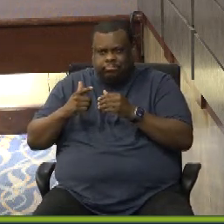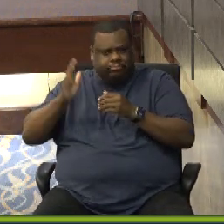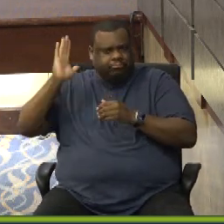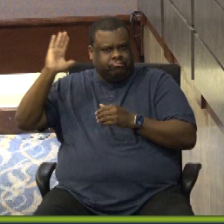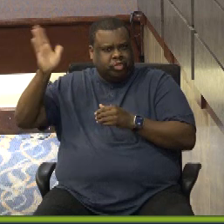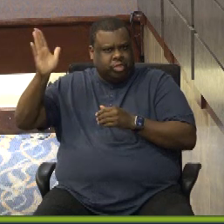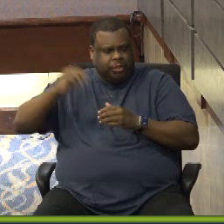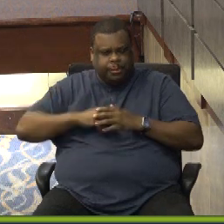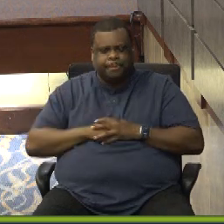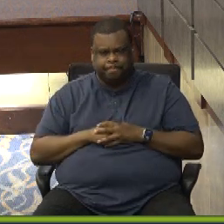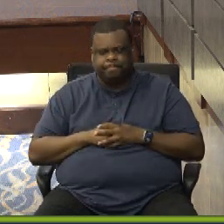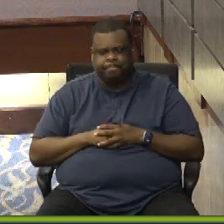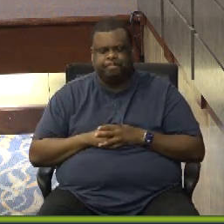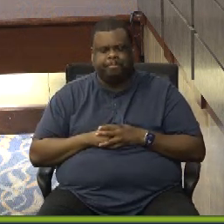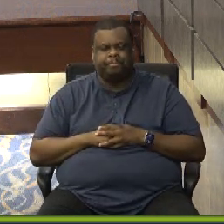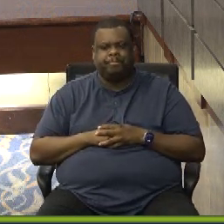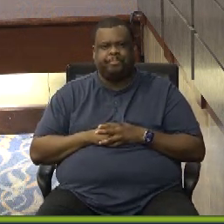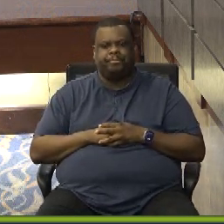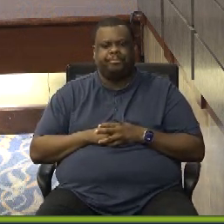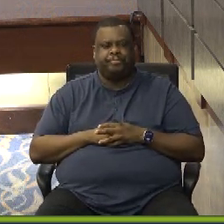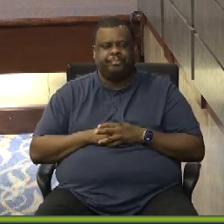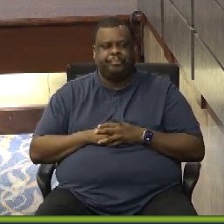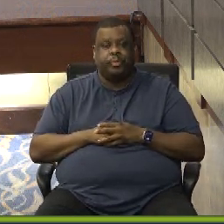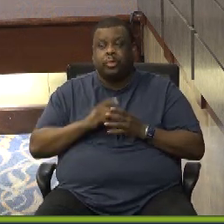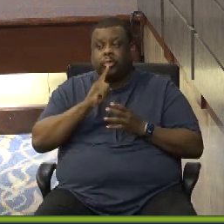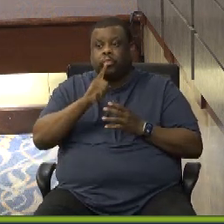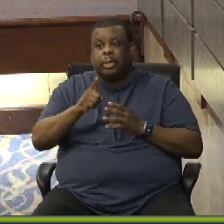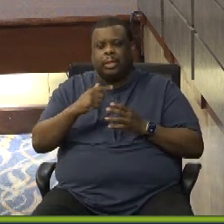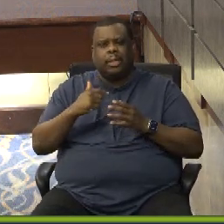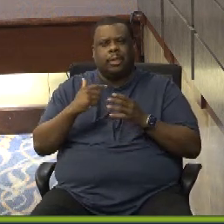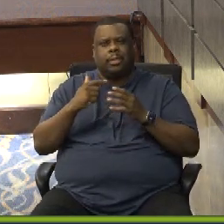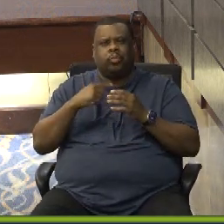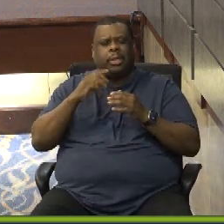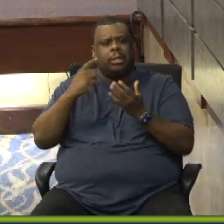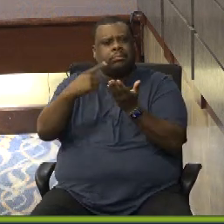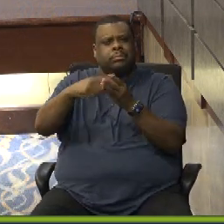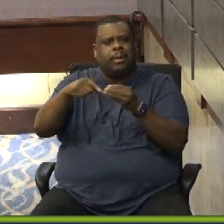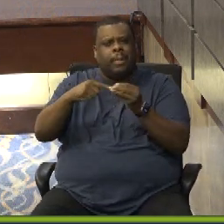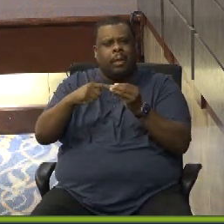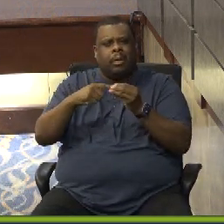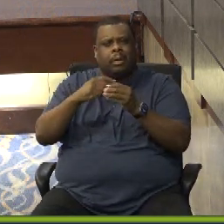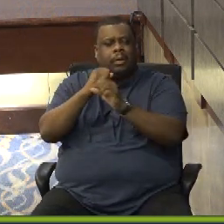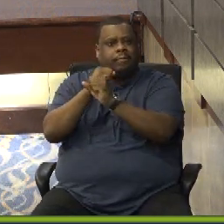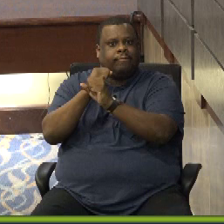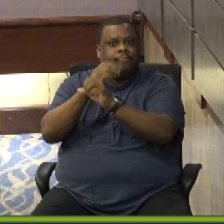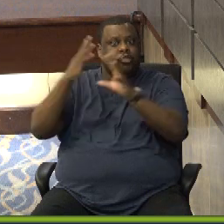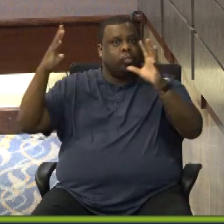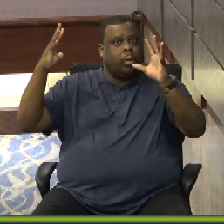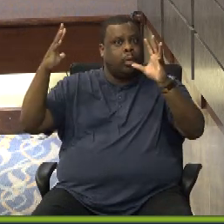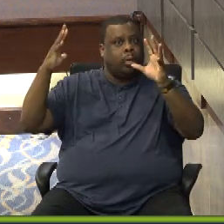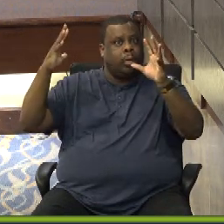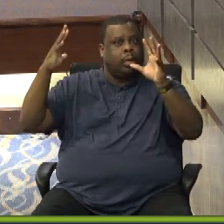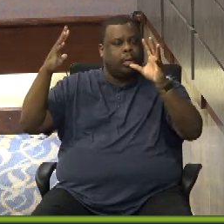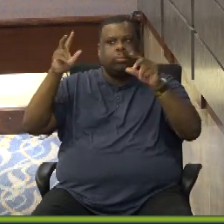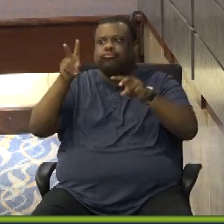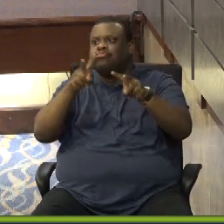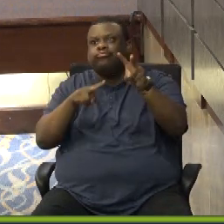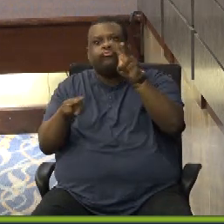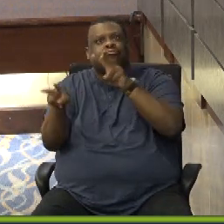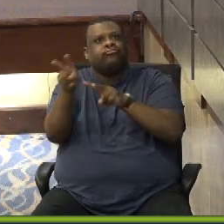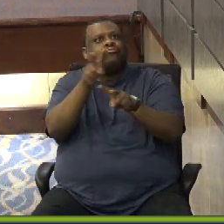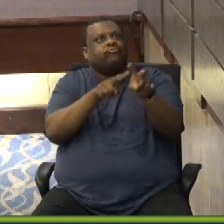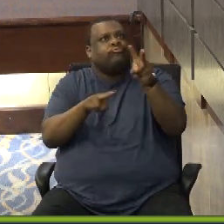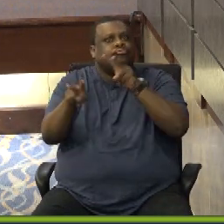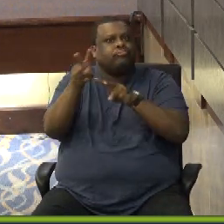Speaking about brand DNA, we're talking about kind of the visual identity building blocks, basically the elements that you guys can all use in the city to be